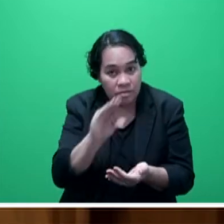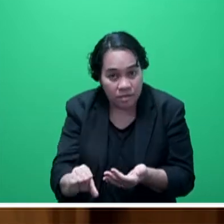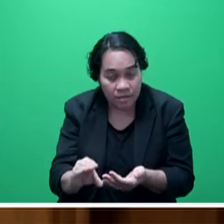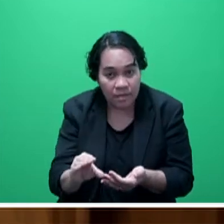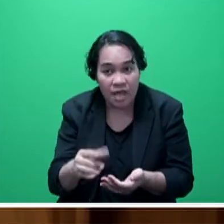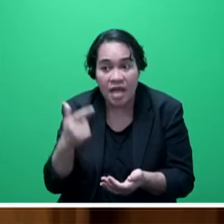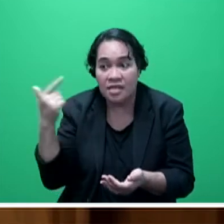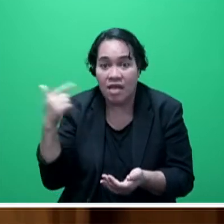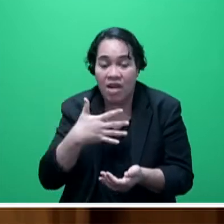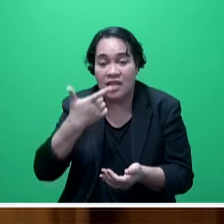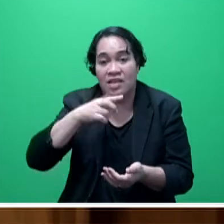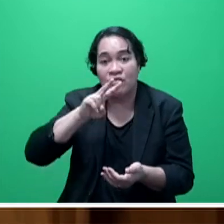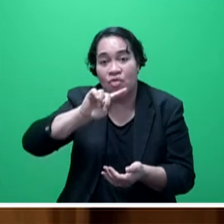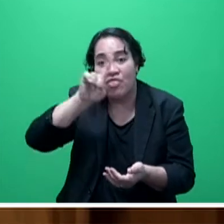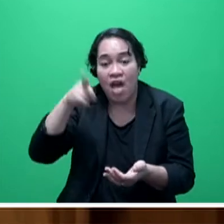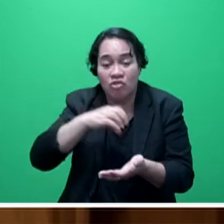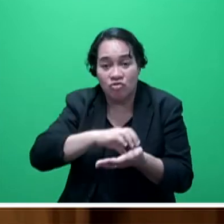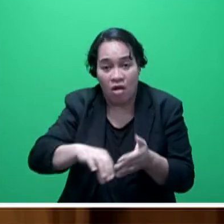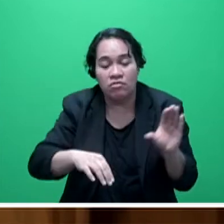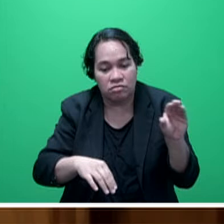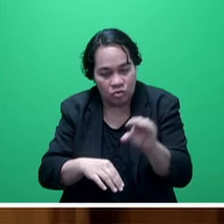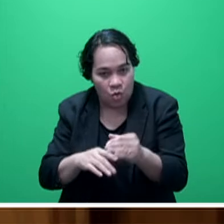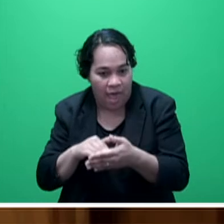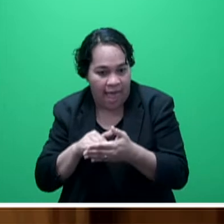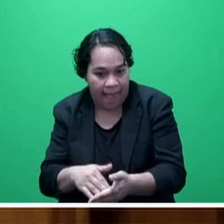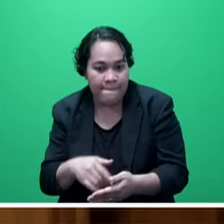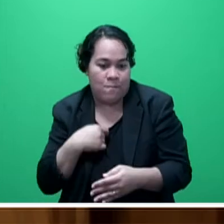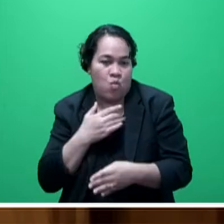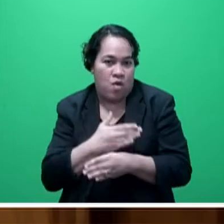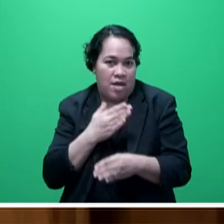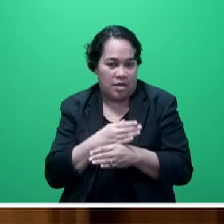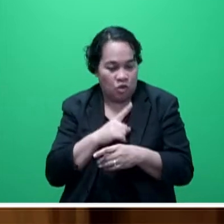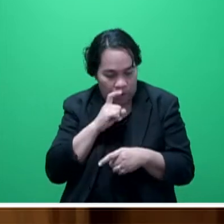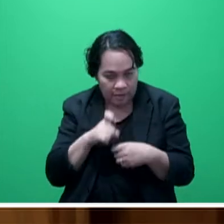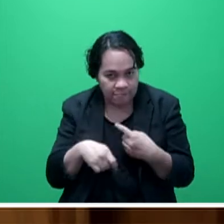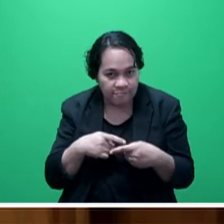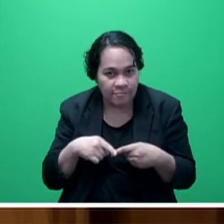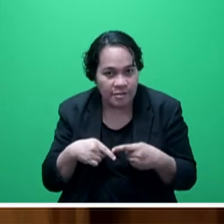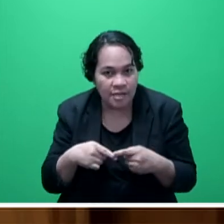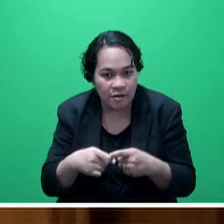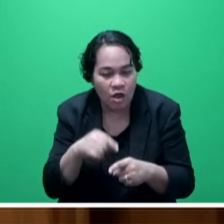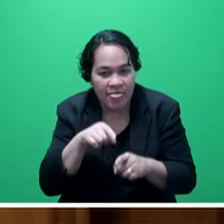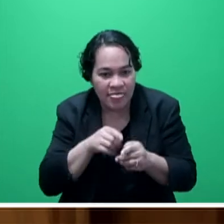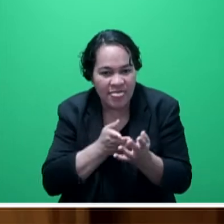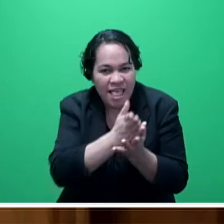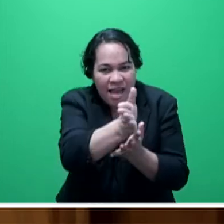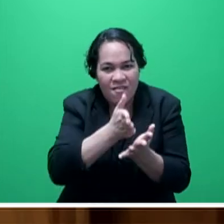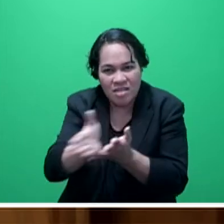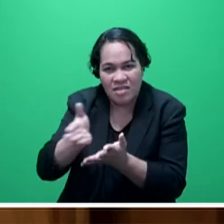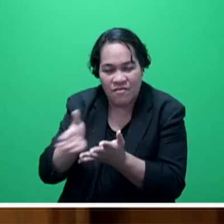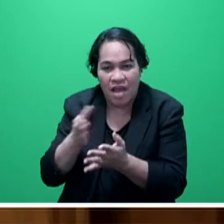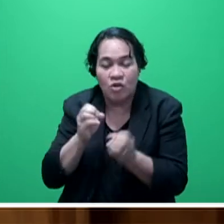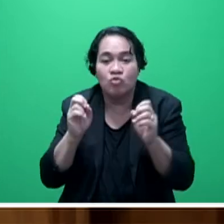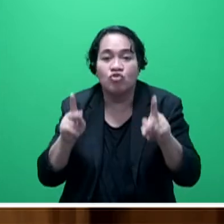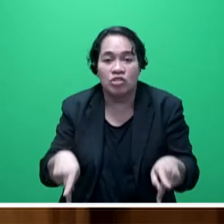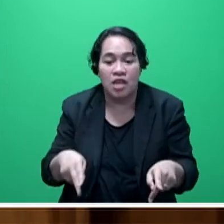for coastal development will foster the Ministry's work in sustaining and diversifying opportunities for